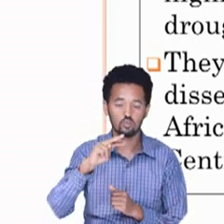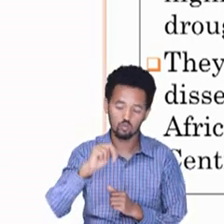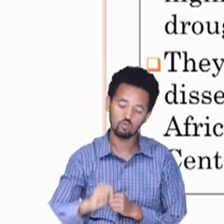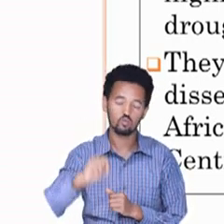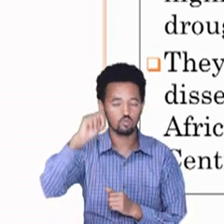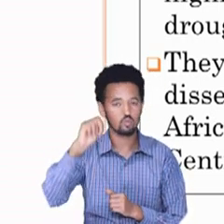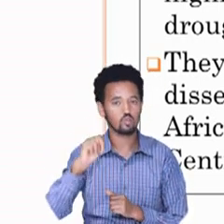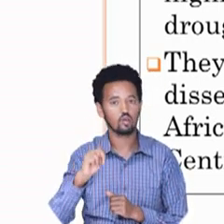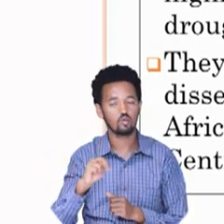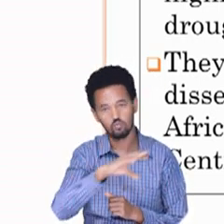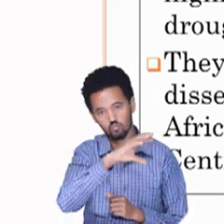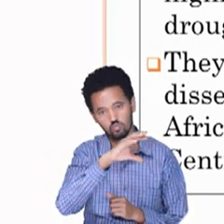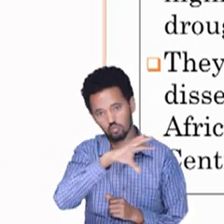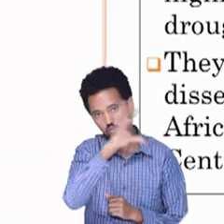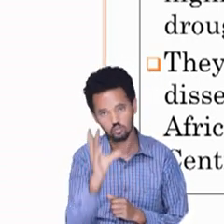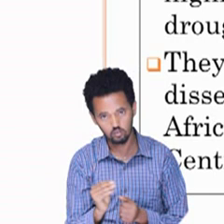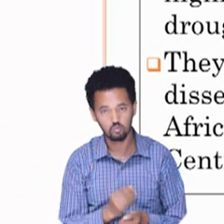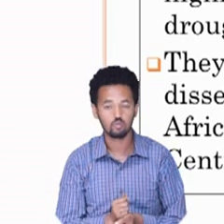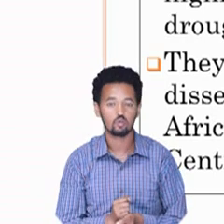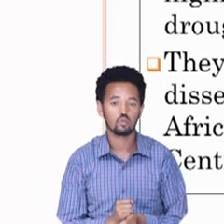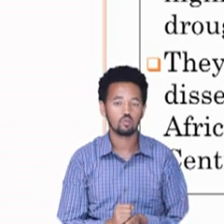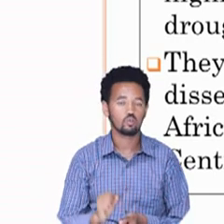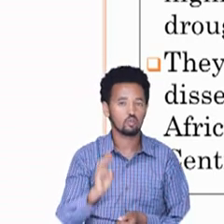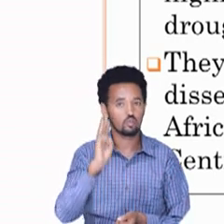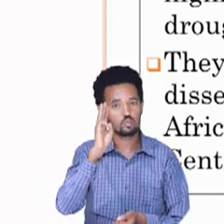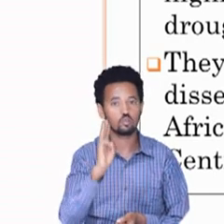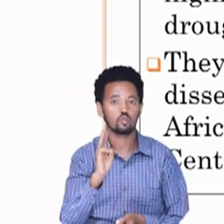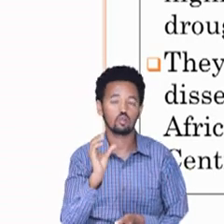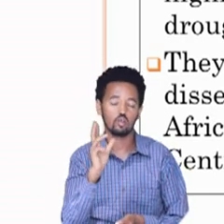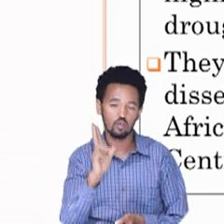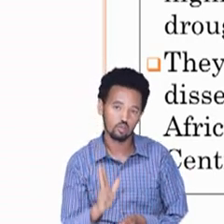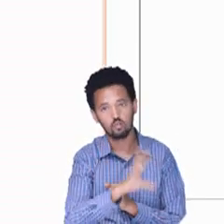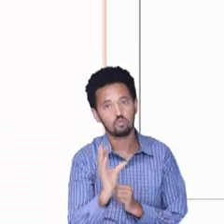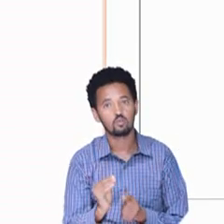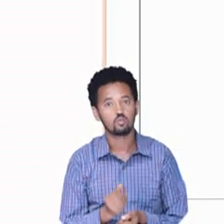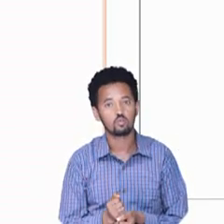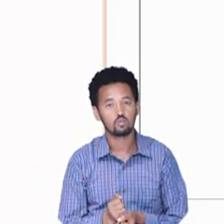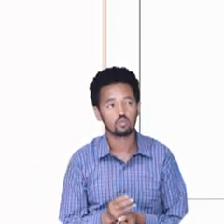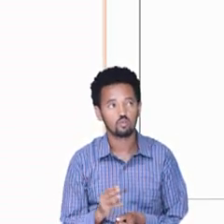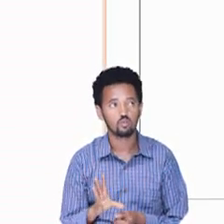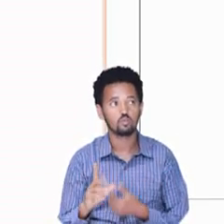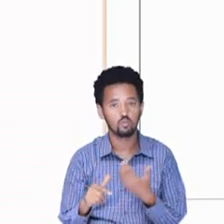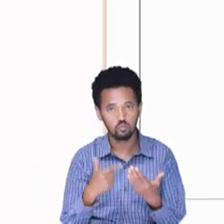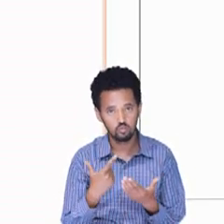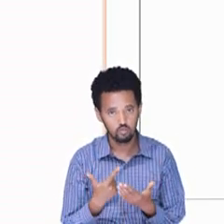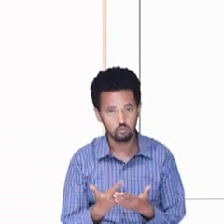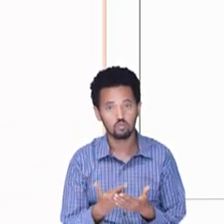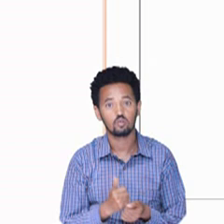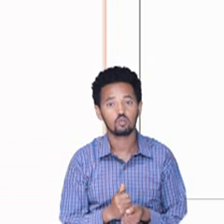Africa, the Saharan, and in the South Central and Eastern Africa. Soil erosion